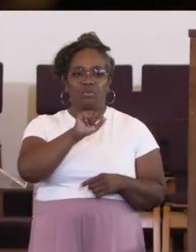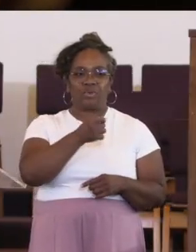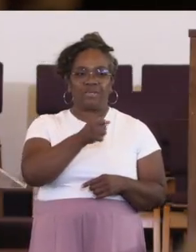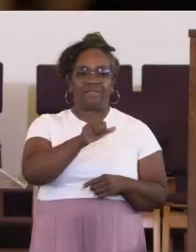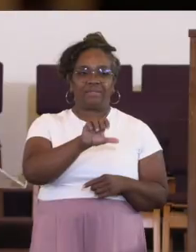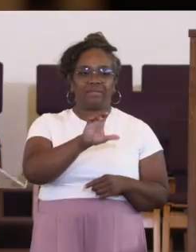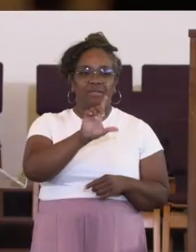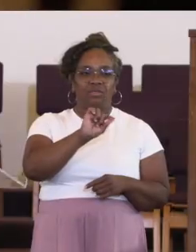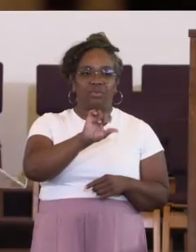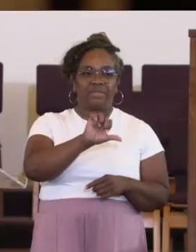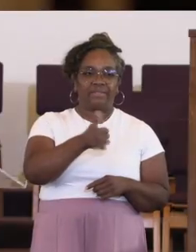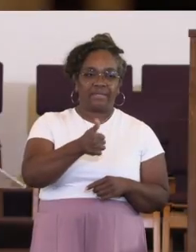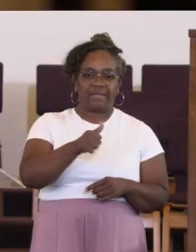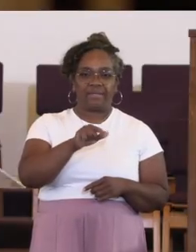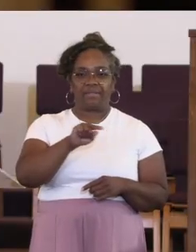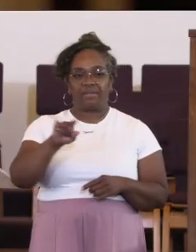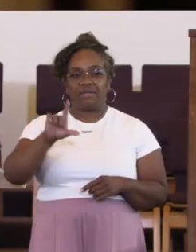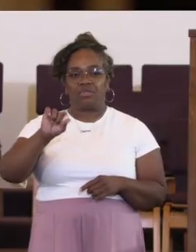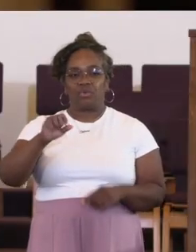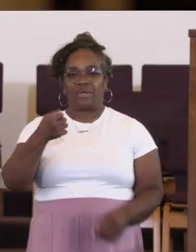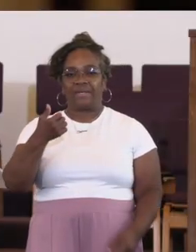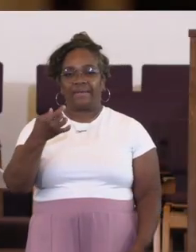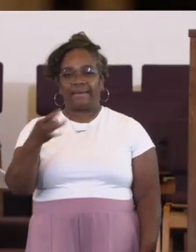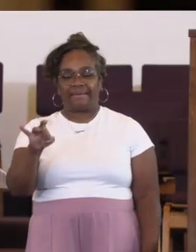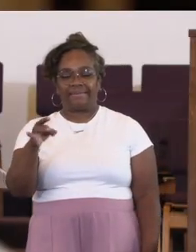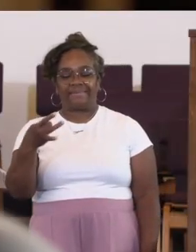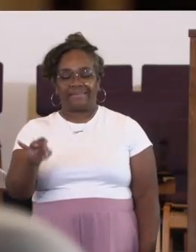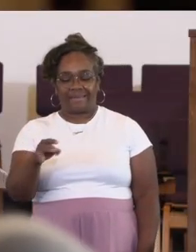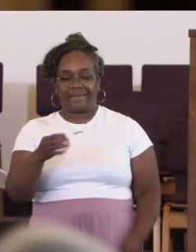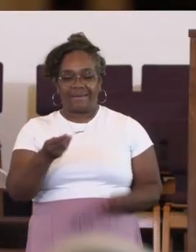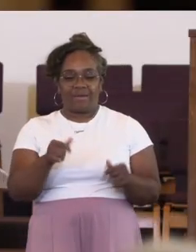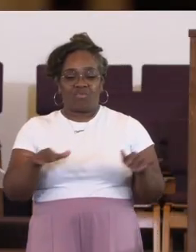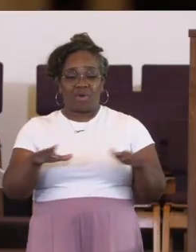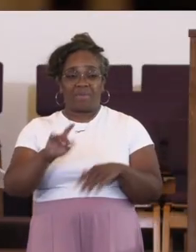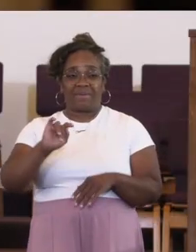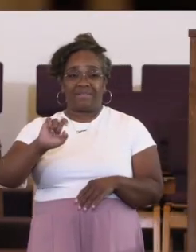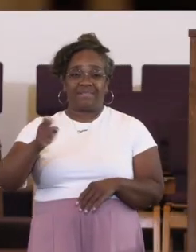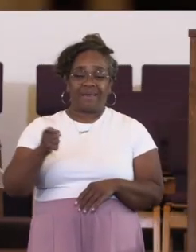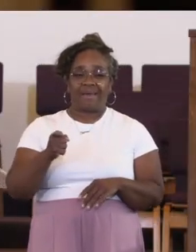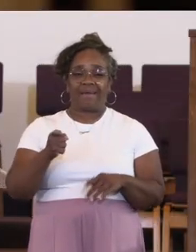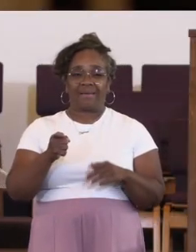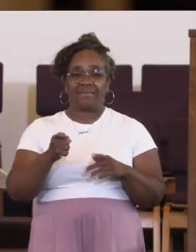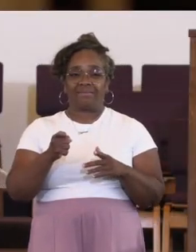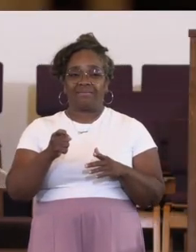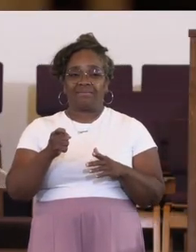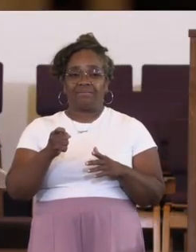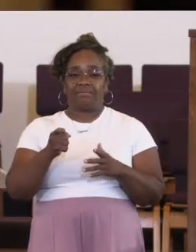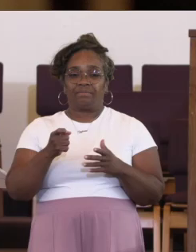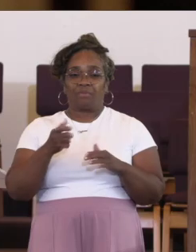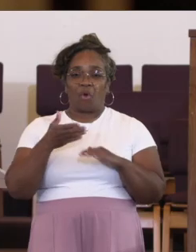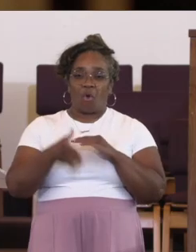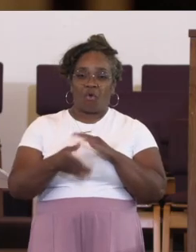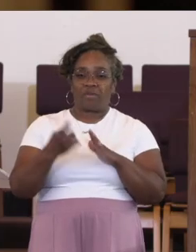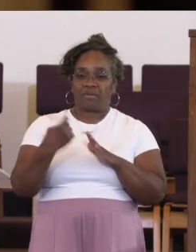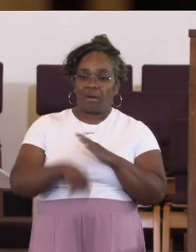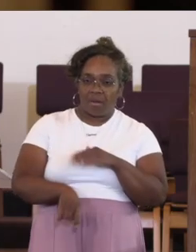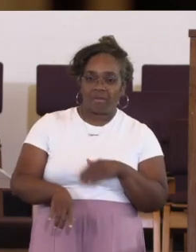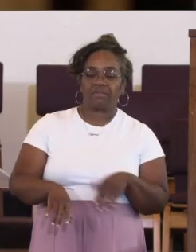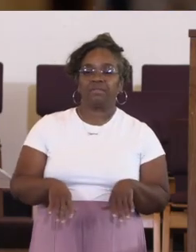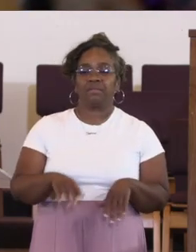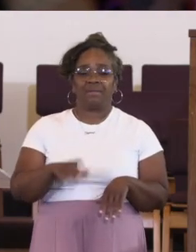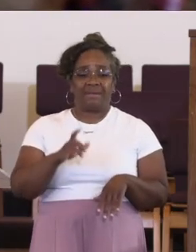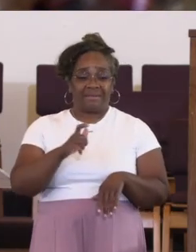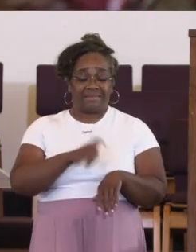2018 property taxes overcharges, is there ever going to be a timeline when the accountants will be called in for our refunds?